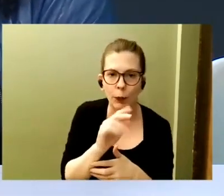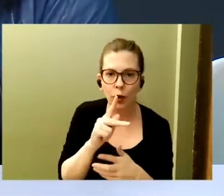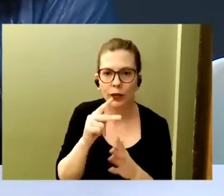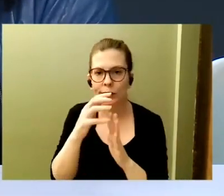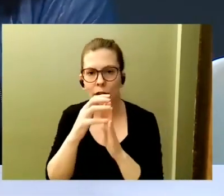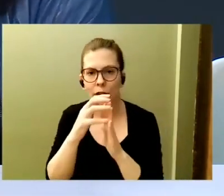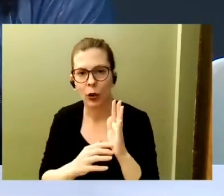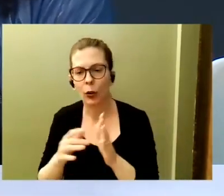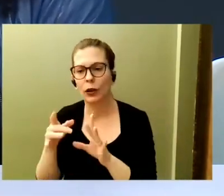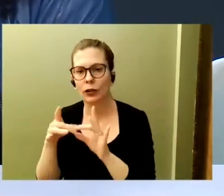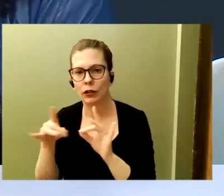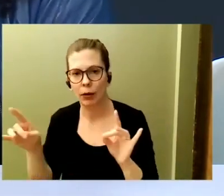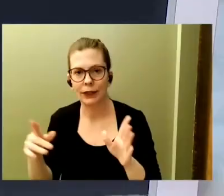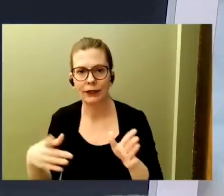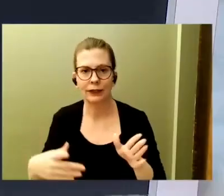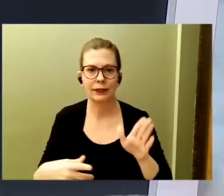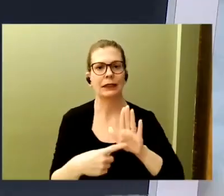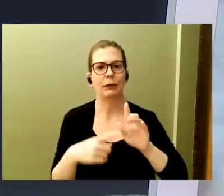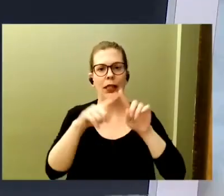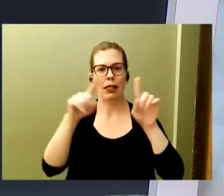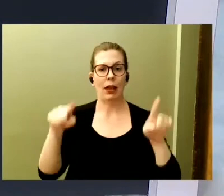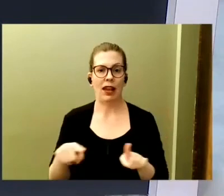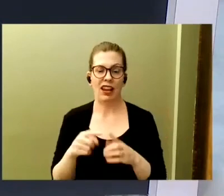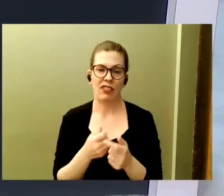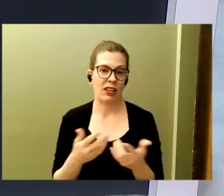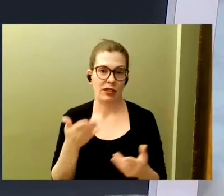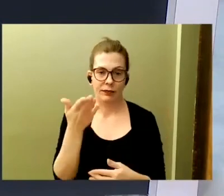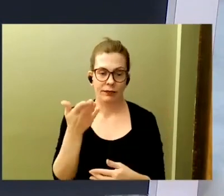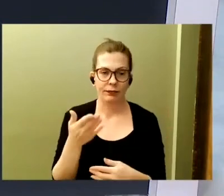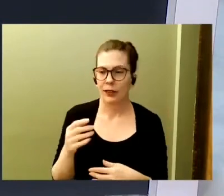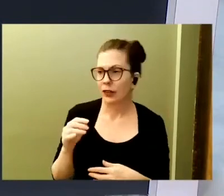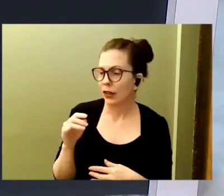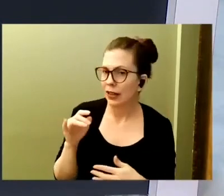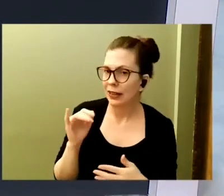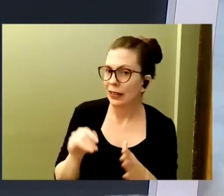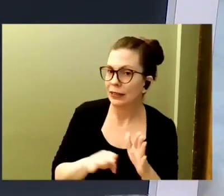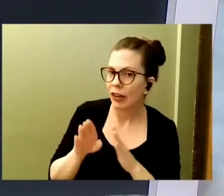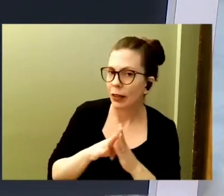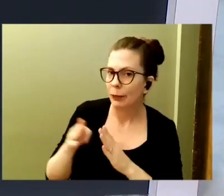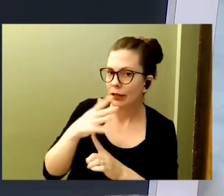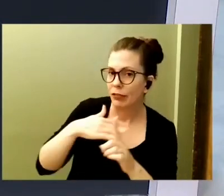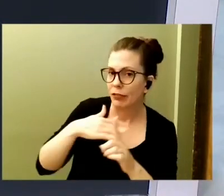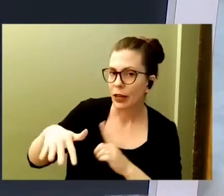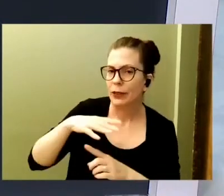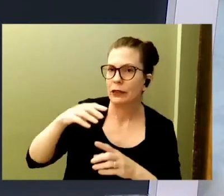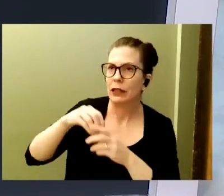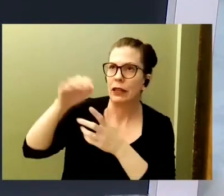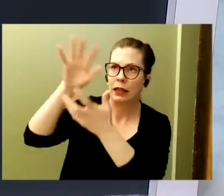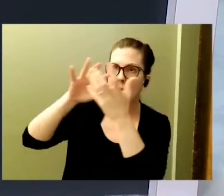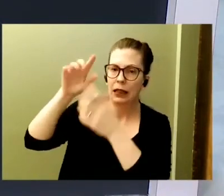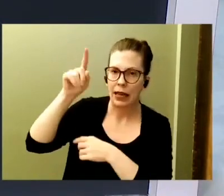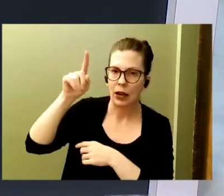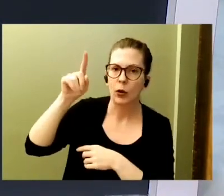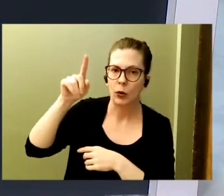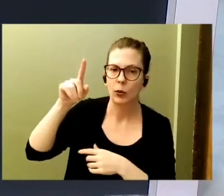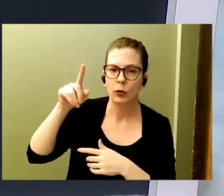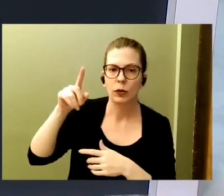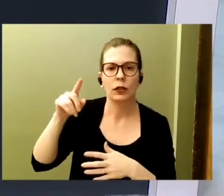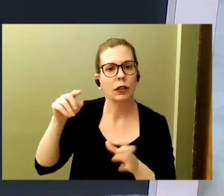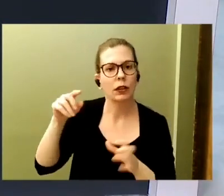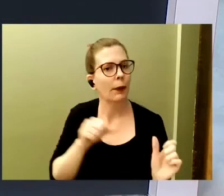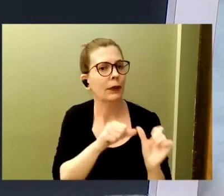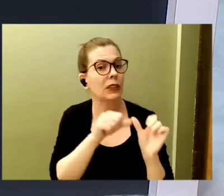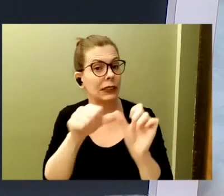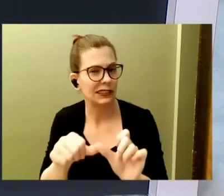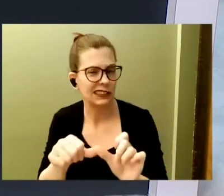display. So this is pretty much a development environment in the cloud that's persistent in some sense.